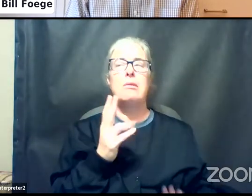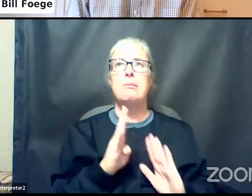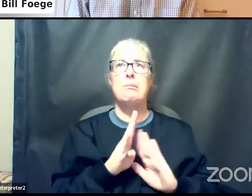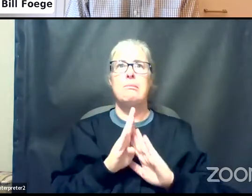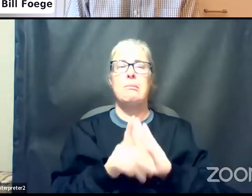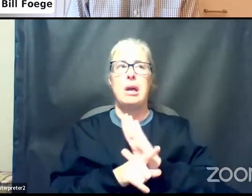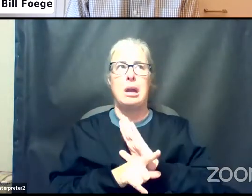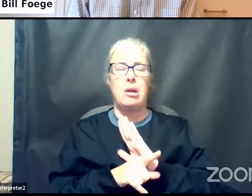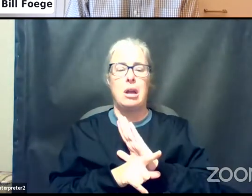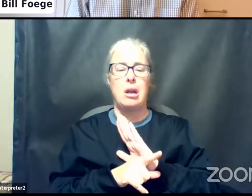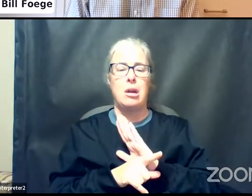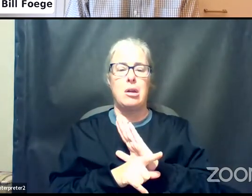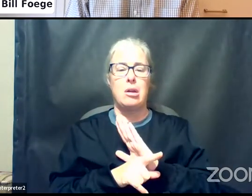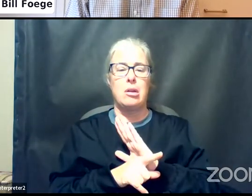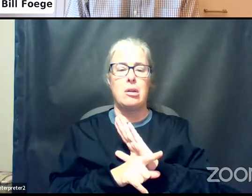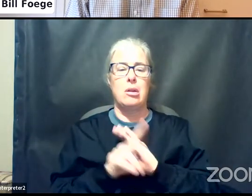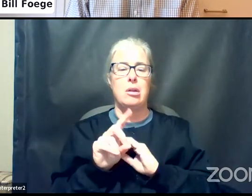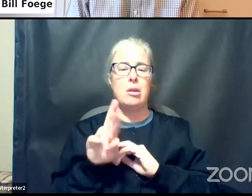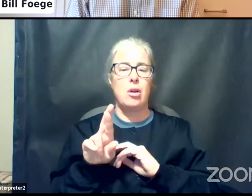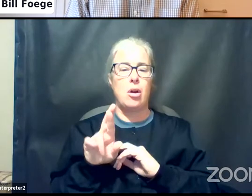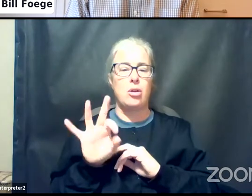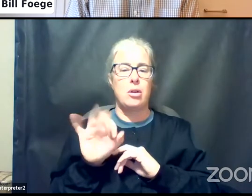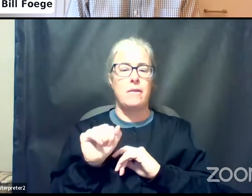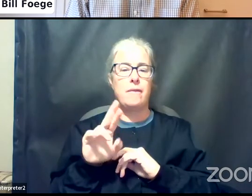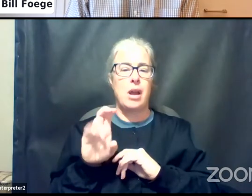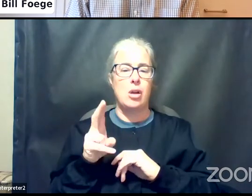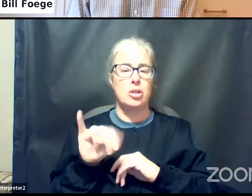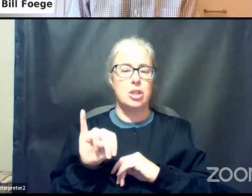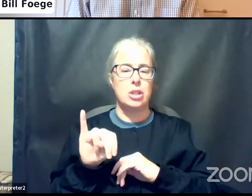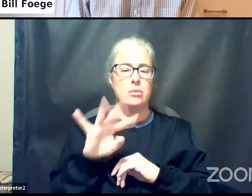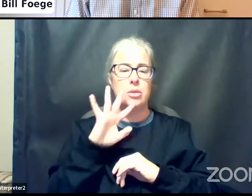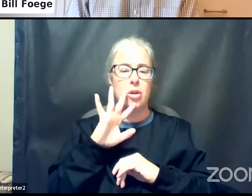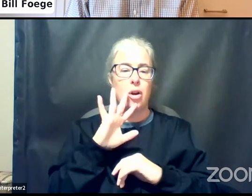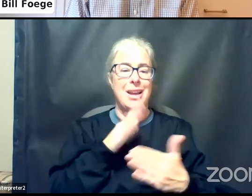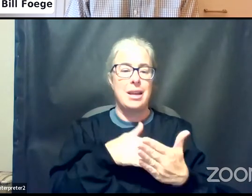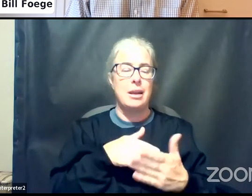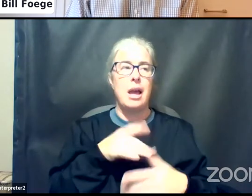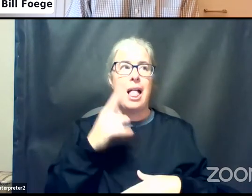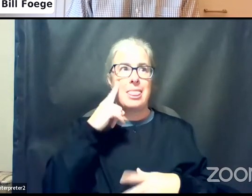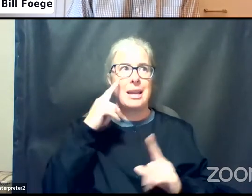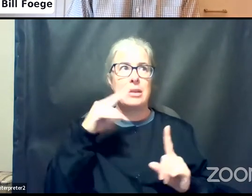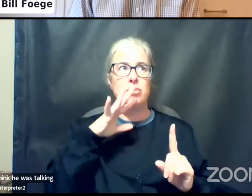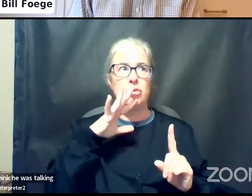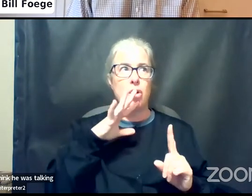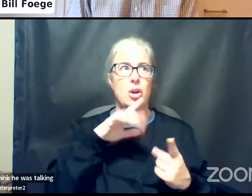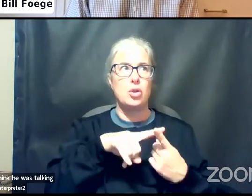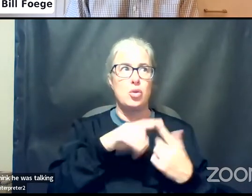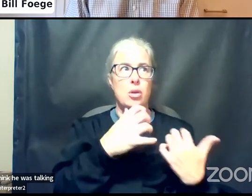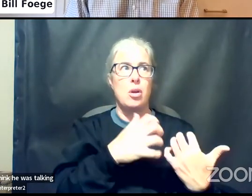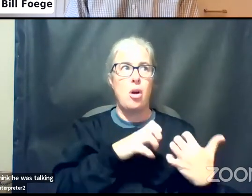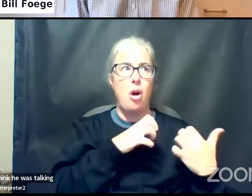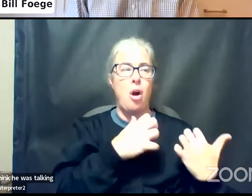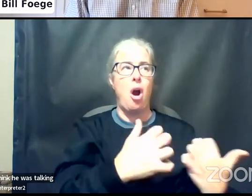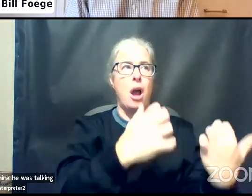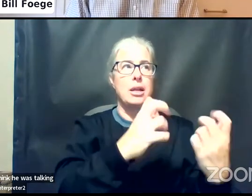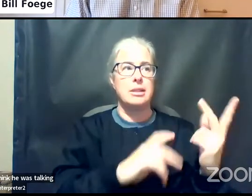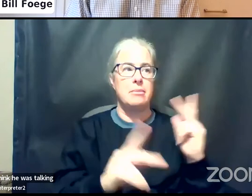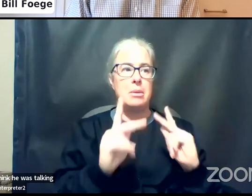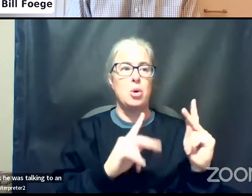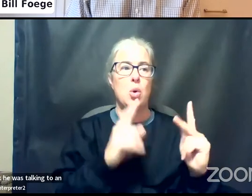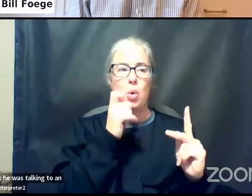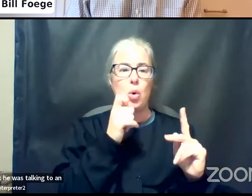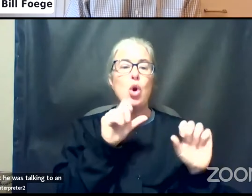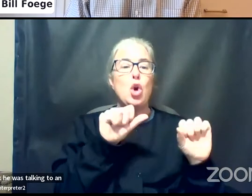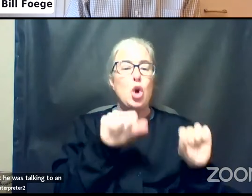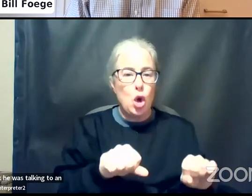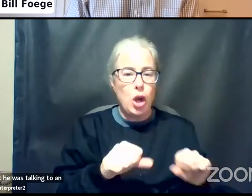uh that Dr fauci was talking uh against I think he was talking to an audience of people who could